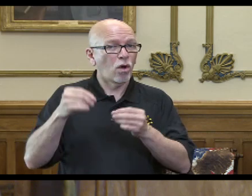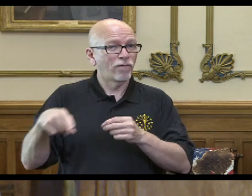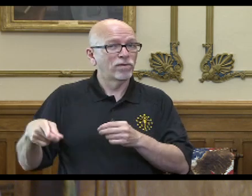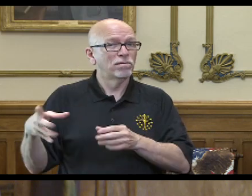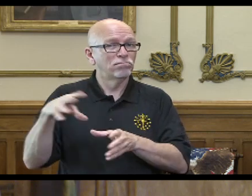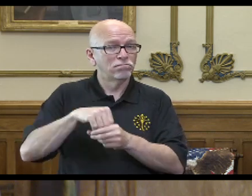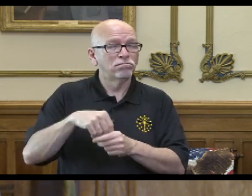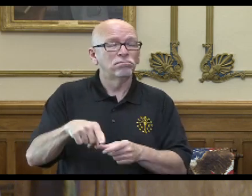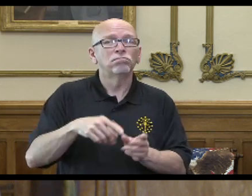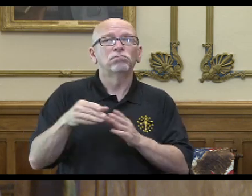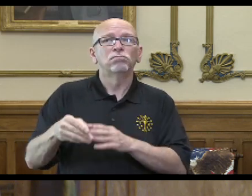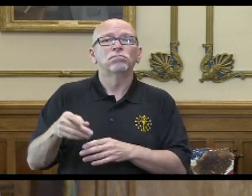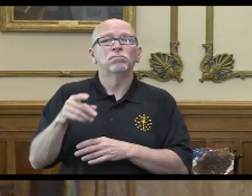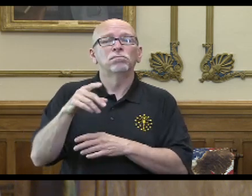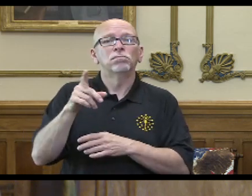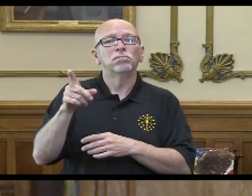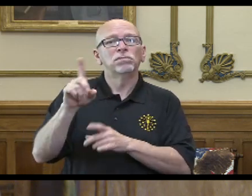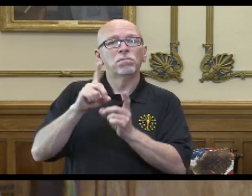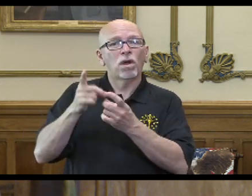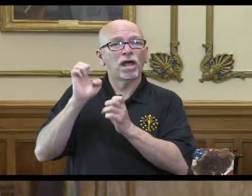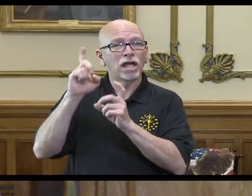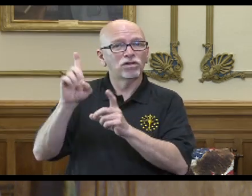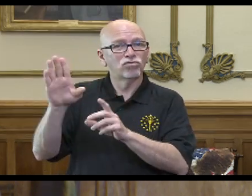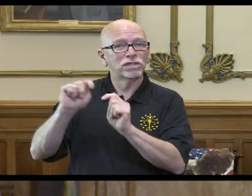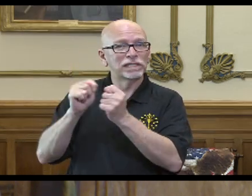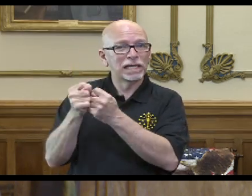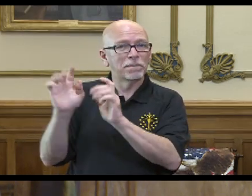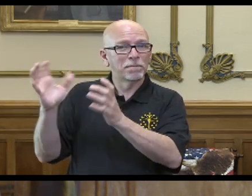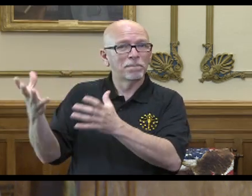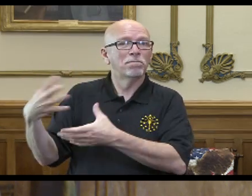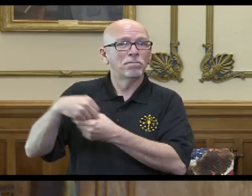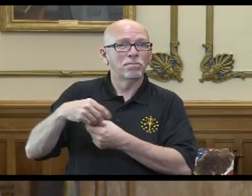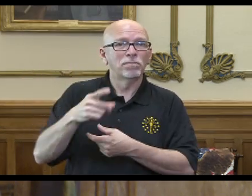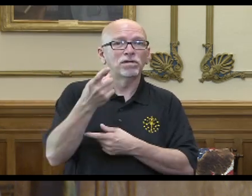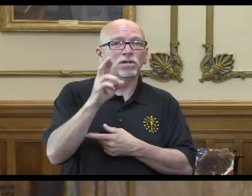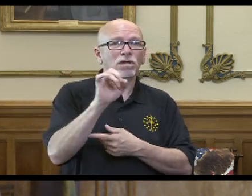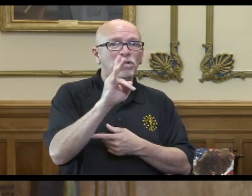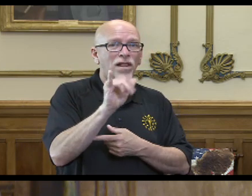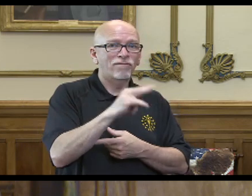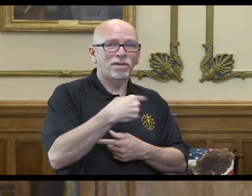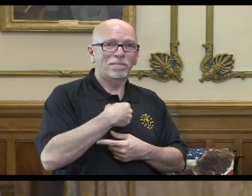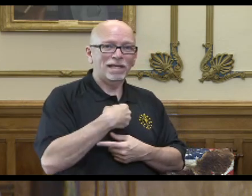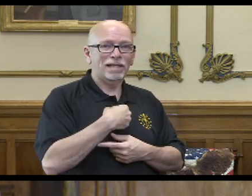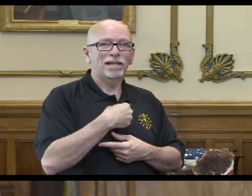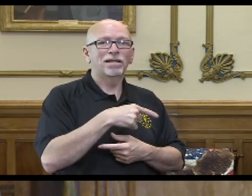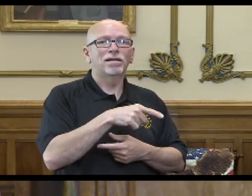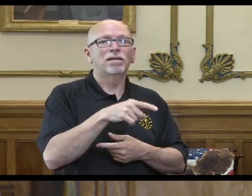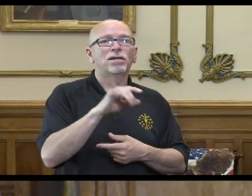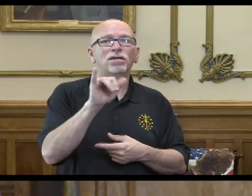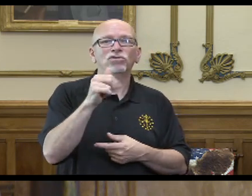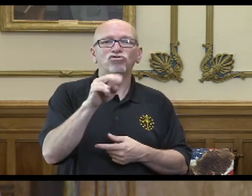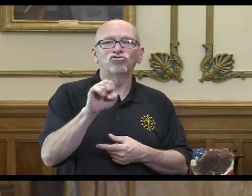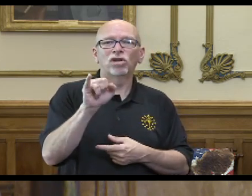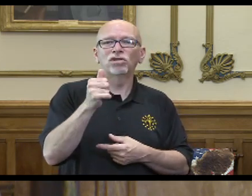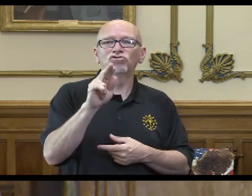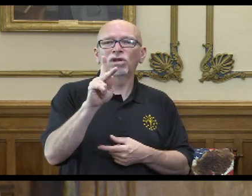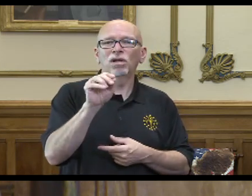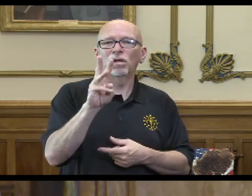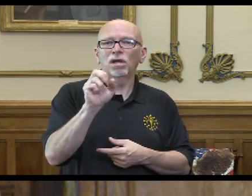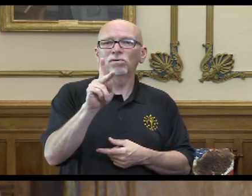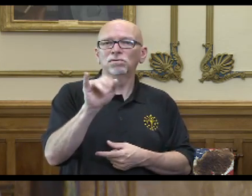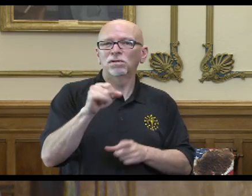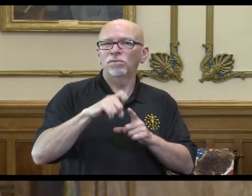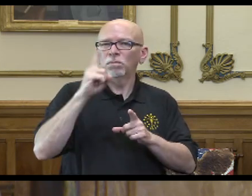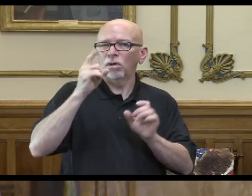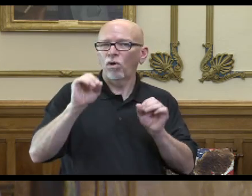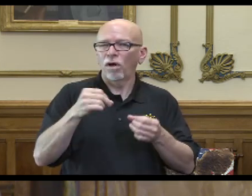We had input from the Department of Education's team, Dr. Sullivan, myself, Jane Jankowski with the governor's office, and we